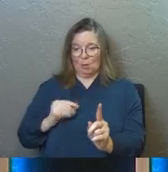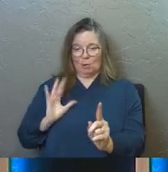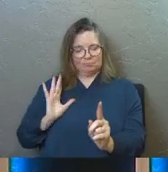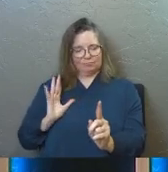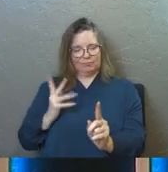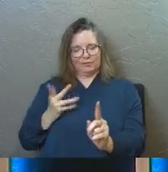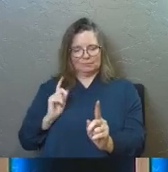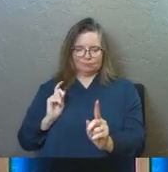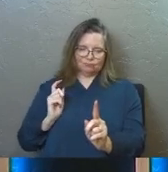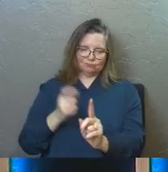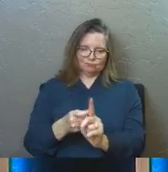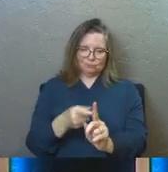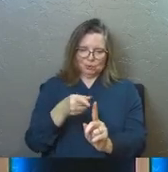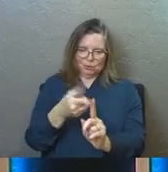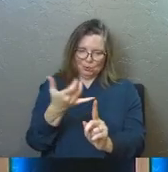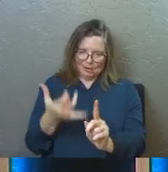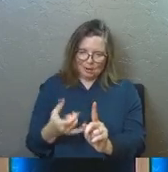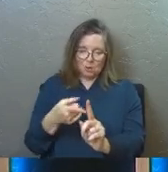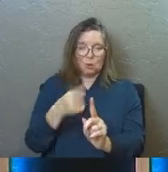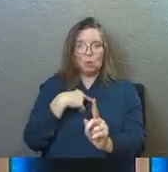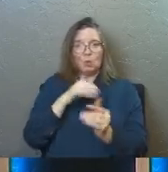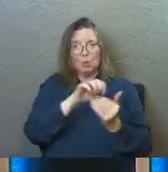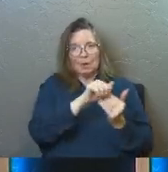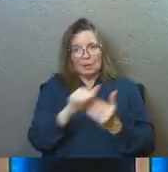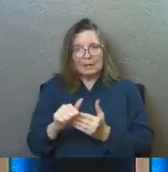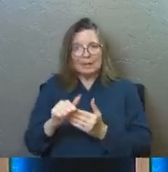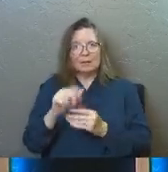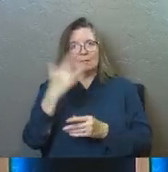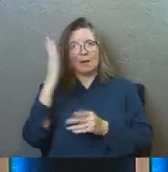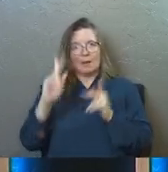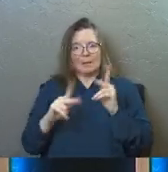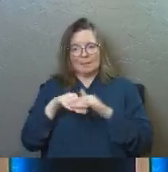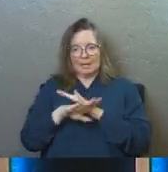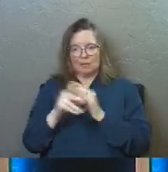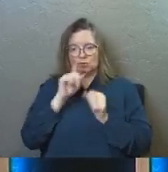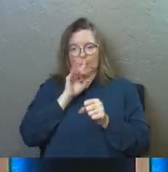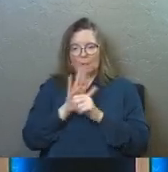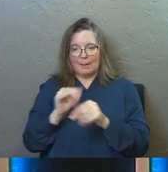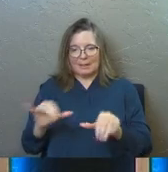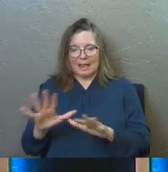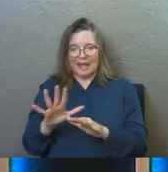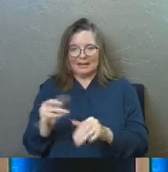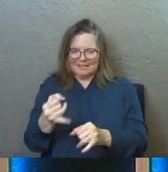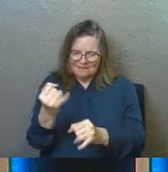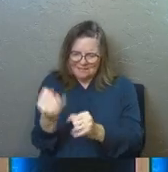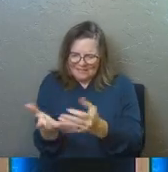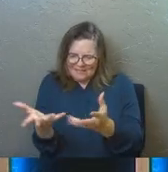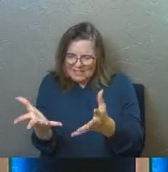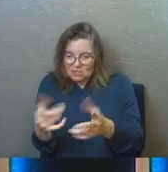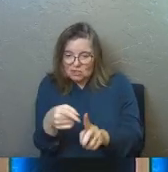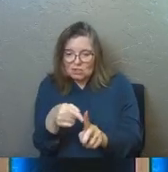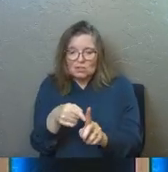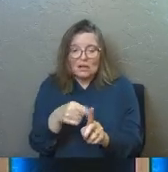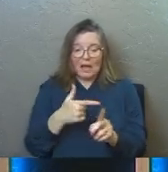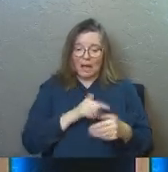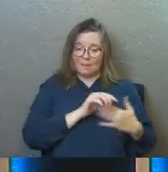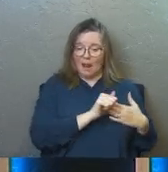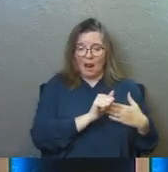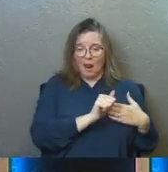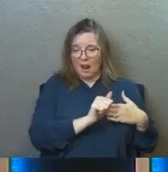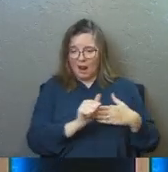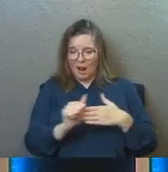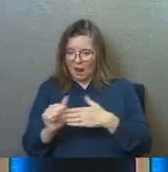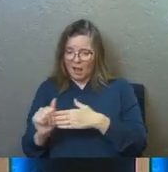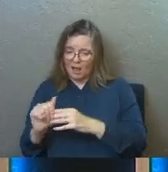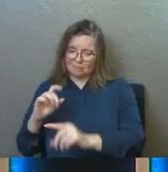anymore. You're the guy. You're the one who's going to lead God's people into this promised land. It almost feels like the finish line. You get to walk them. I've been leading the whole